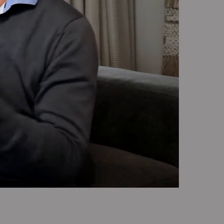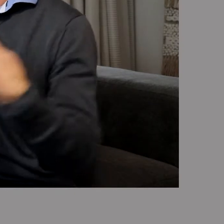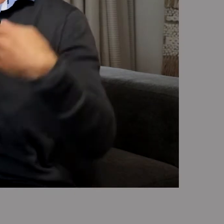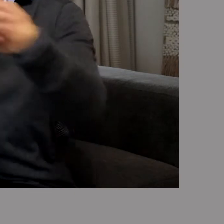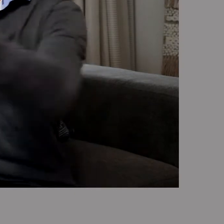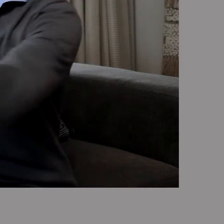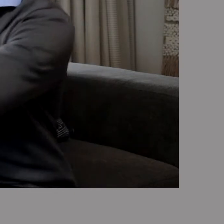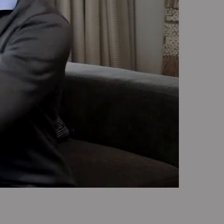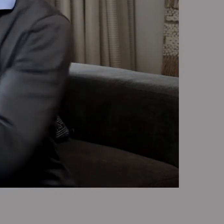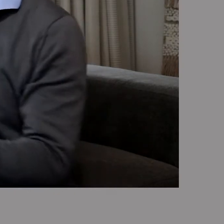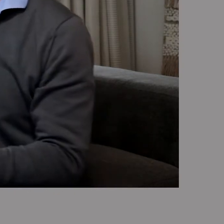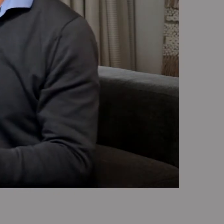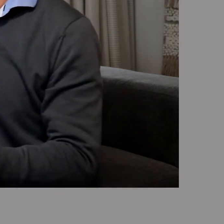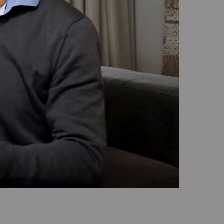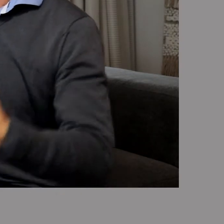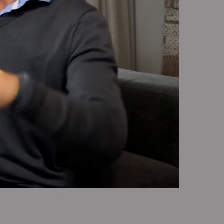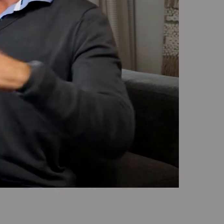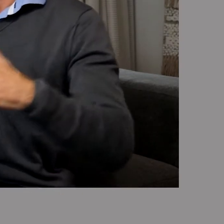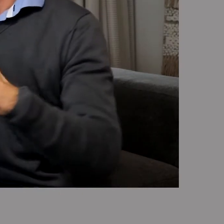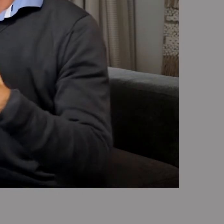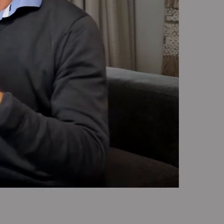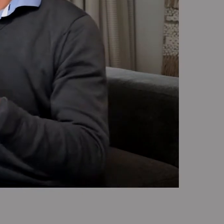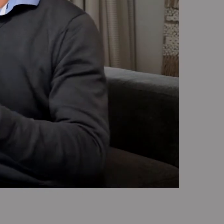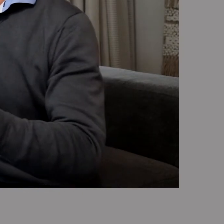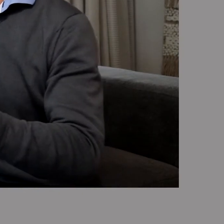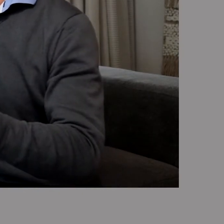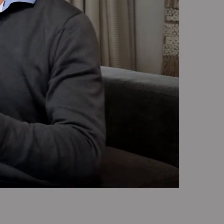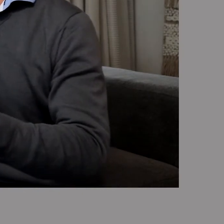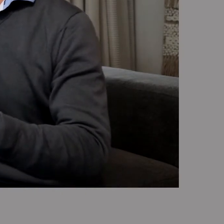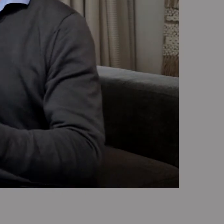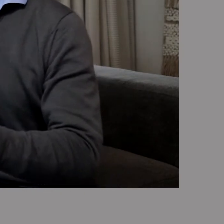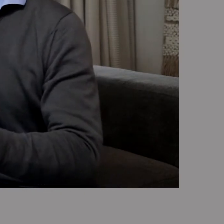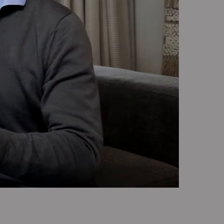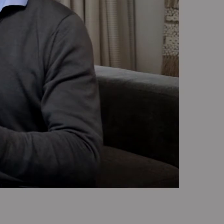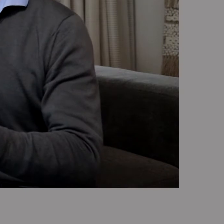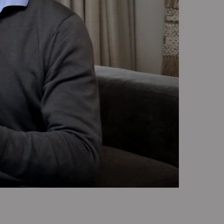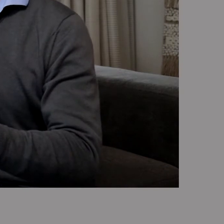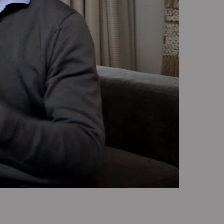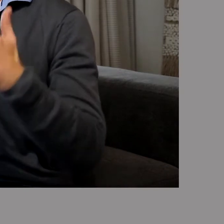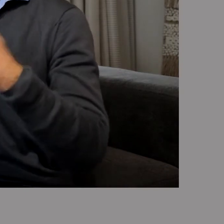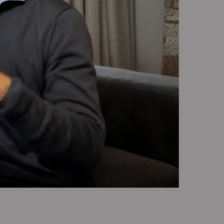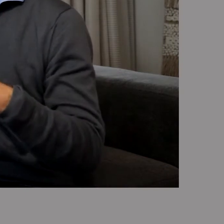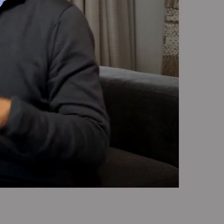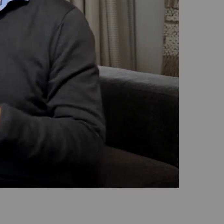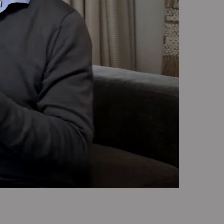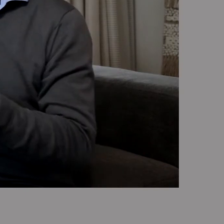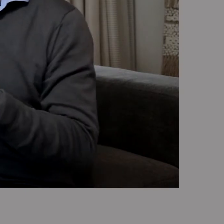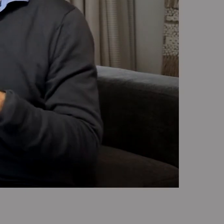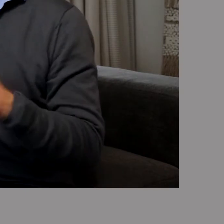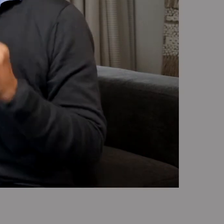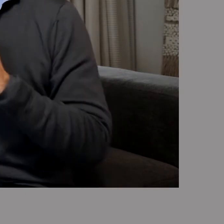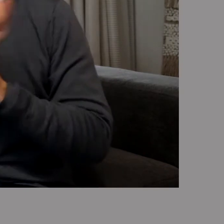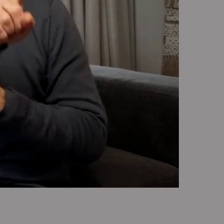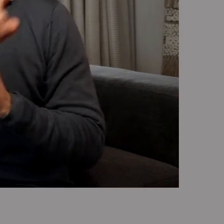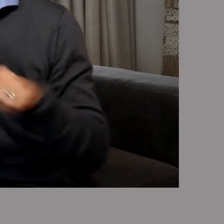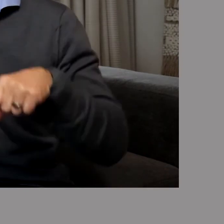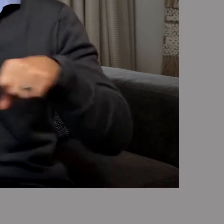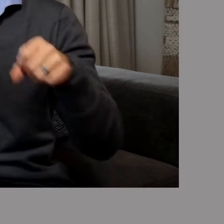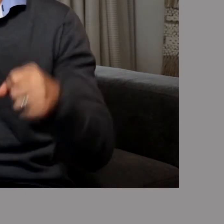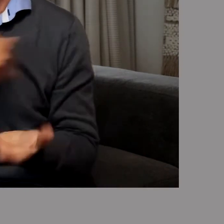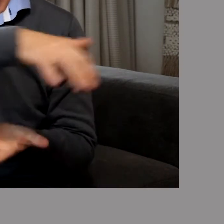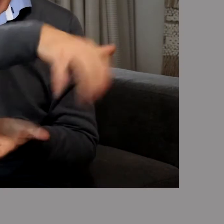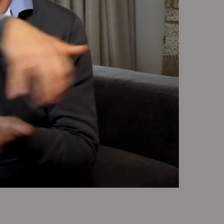down the country, you know, things are going to be closing, I remember thinking, okay, right, I need to go and get some food. You know, I